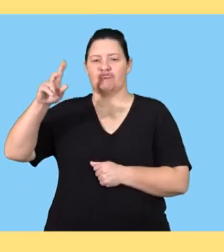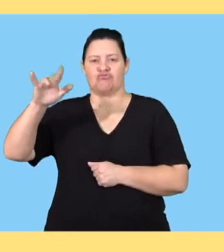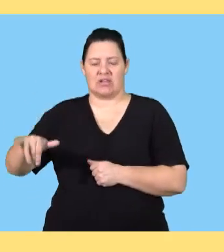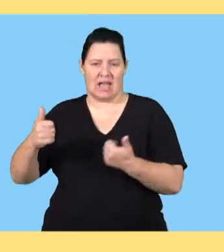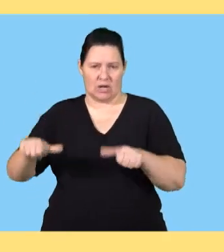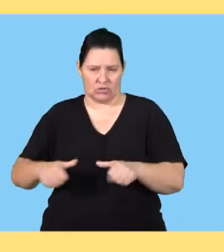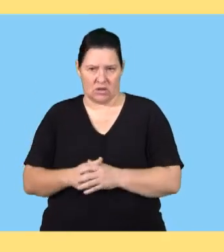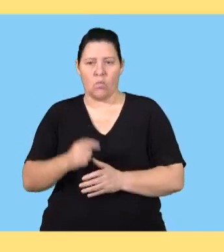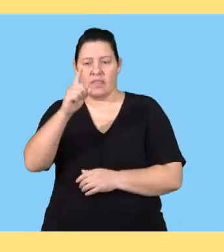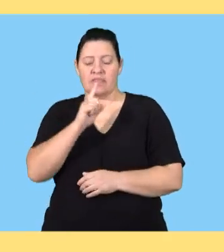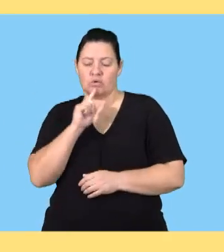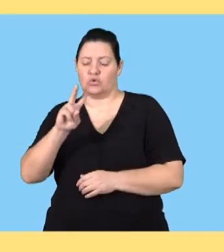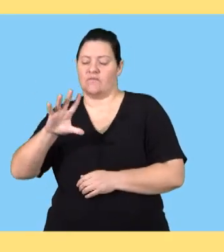accounts,